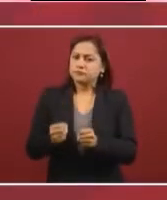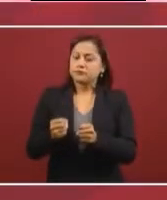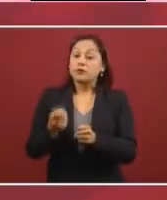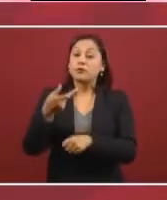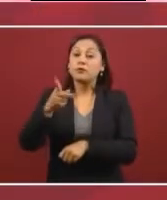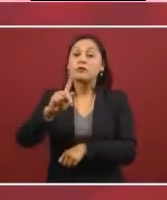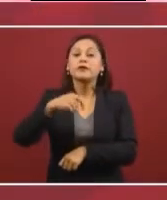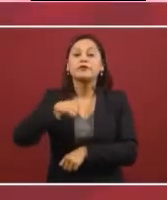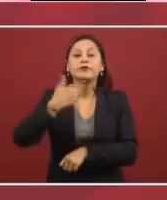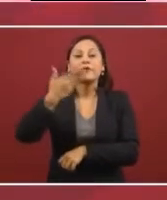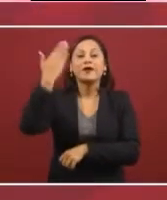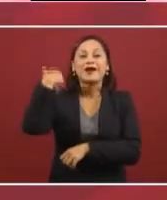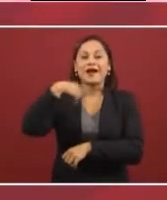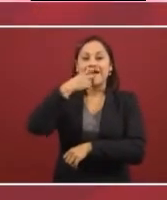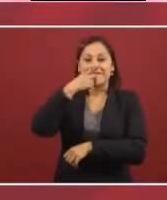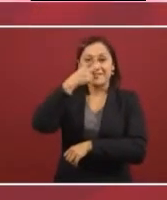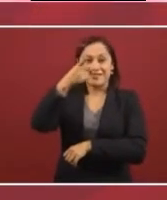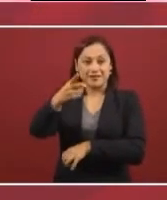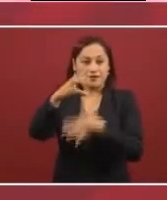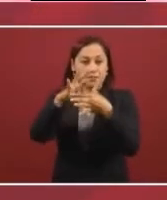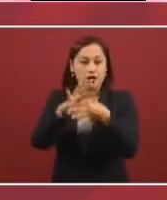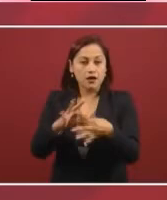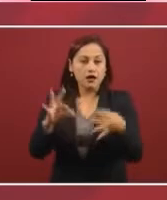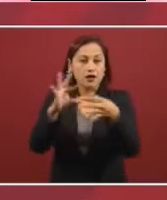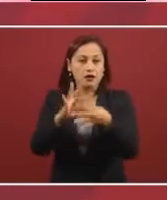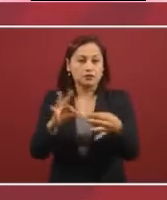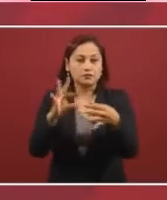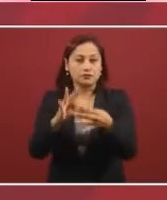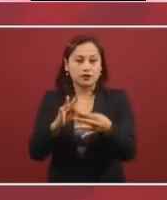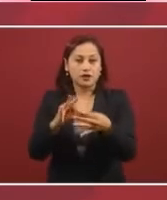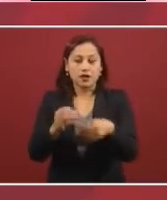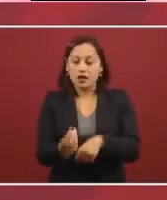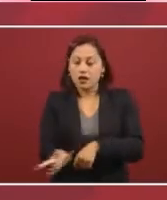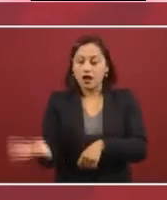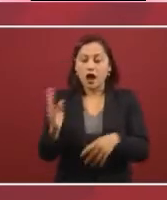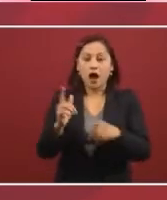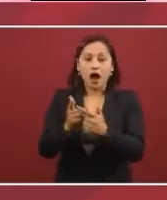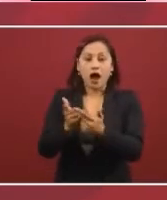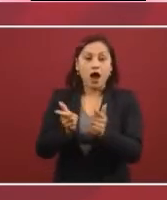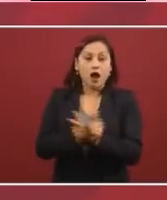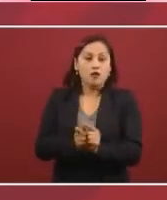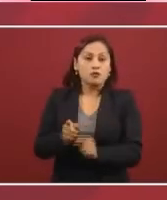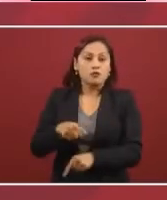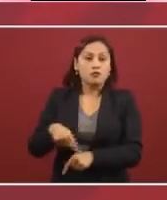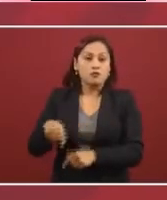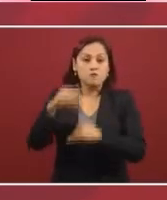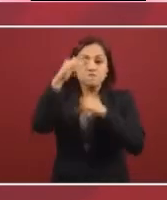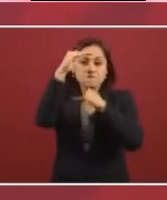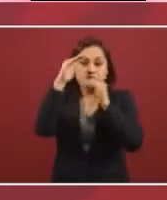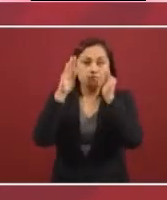initially, it generated a reaction that was very conservative